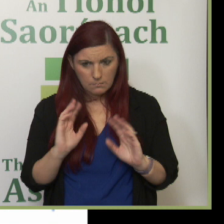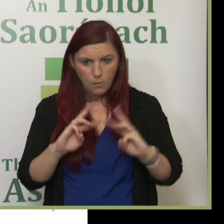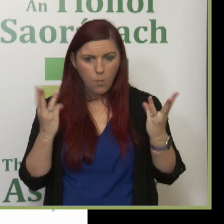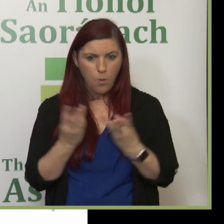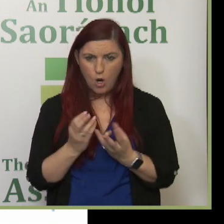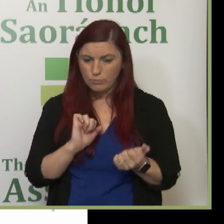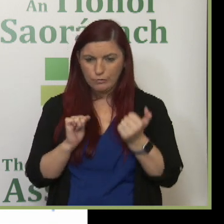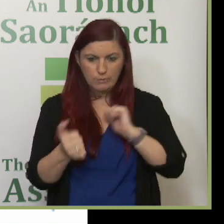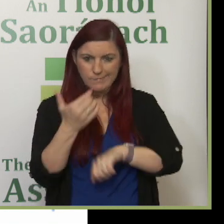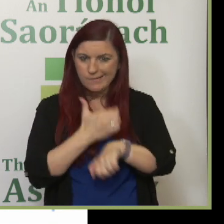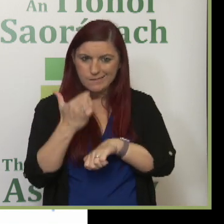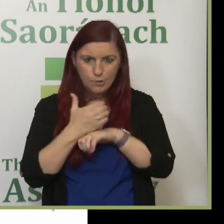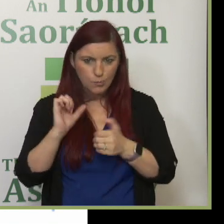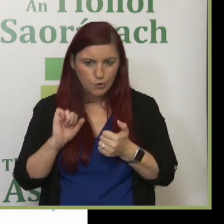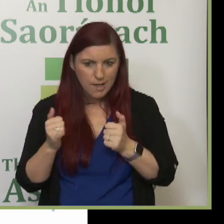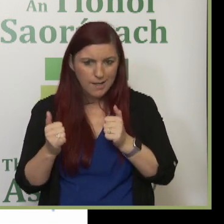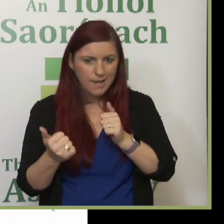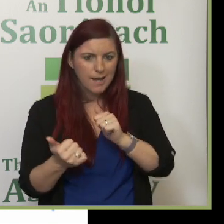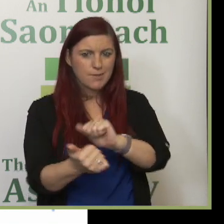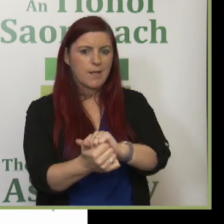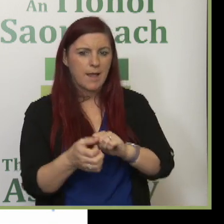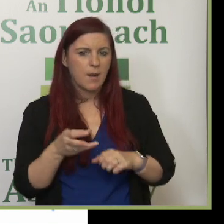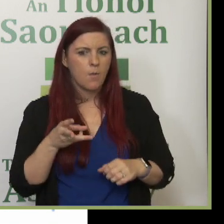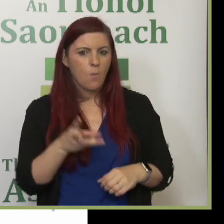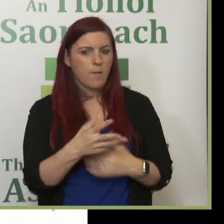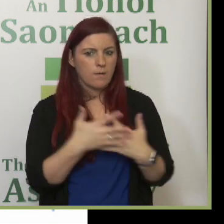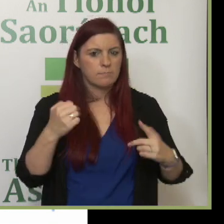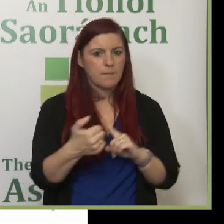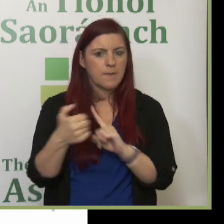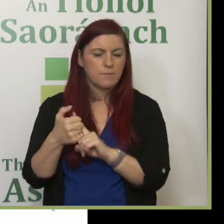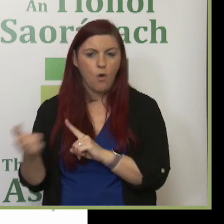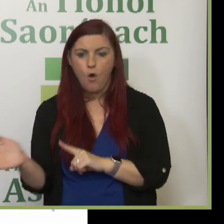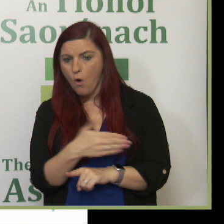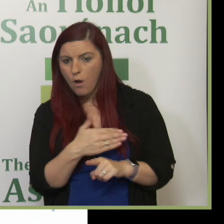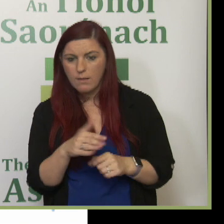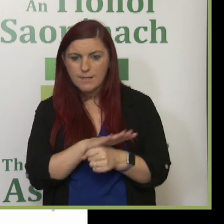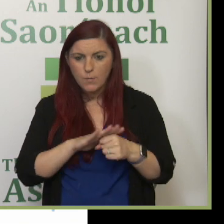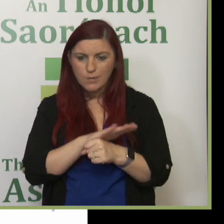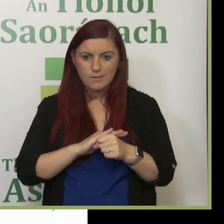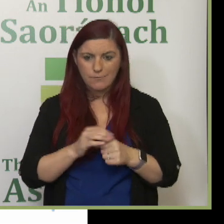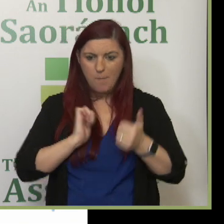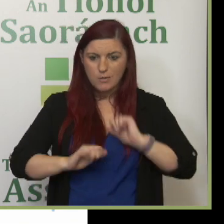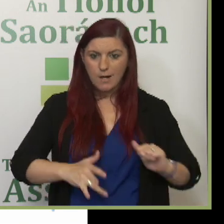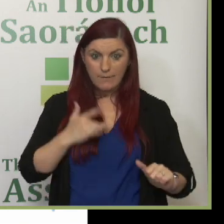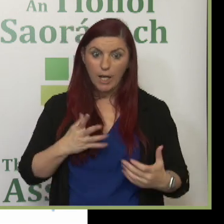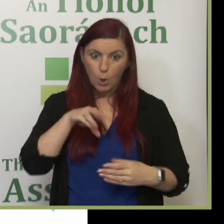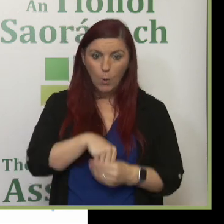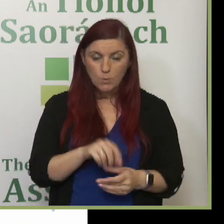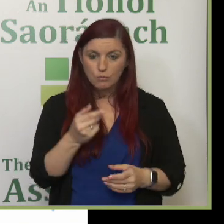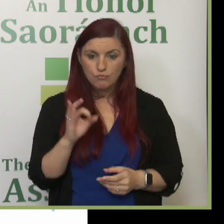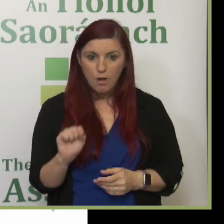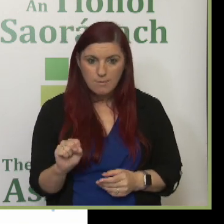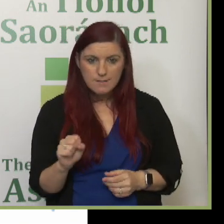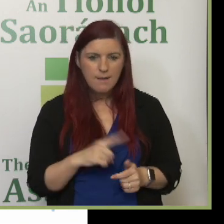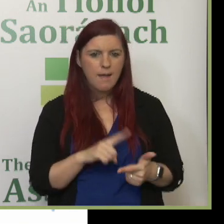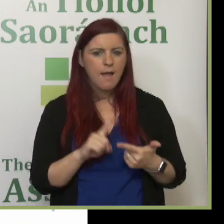changing rapidly in ways that have profound implications for all areas of our modern life, including the drugs area. And many of the drivers